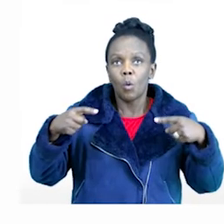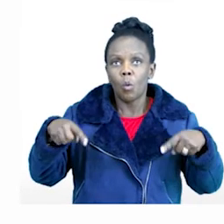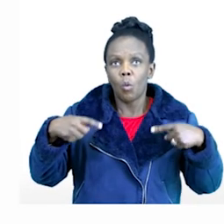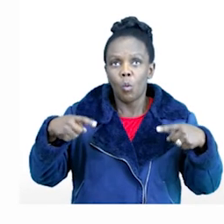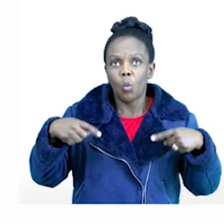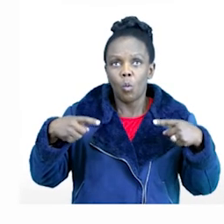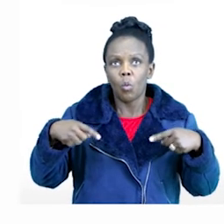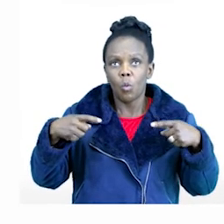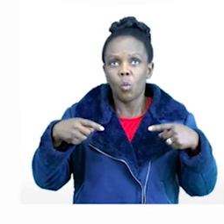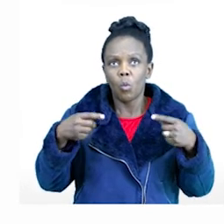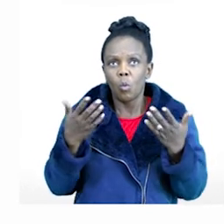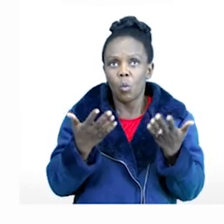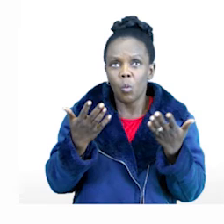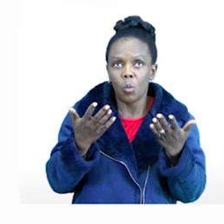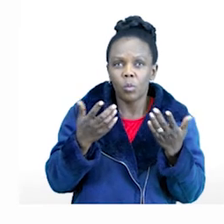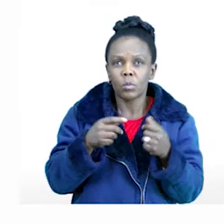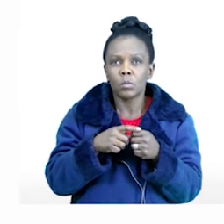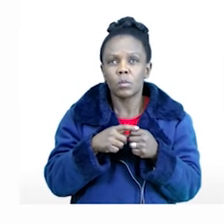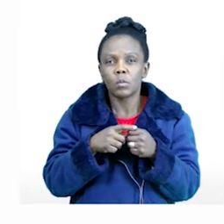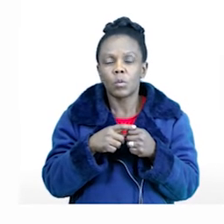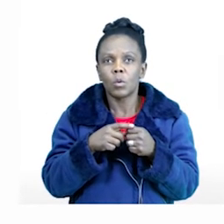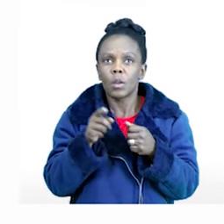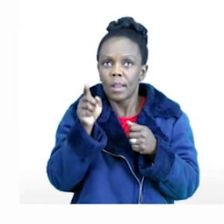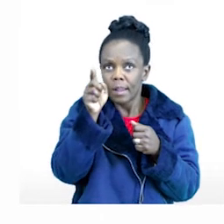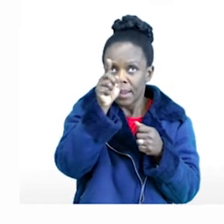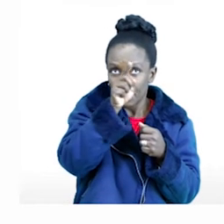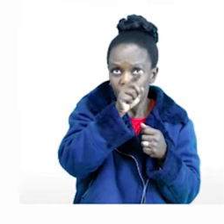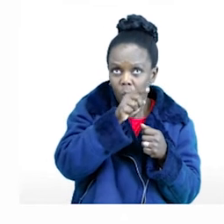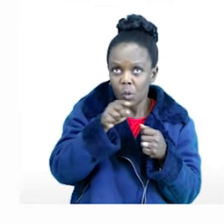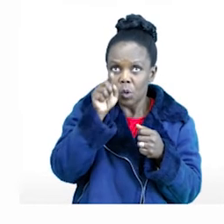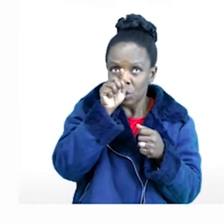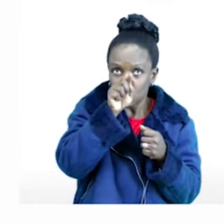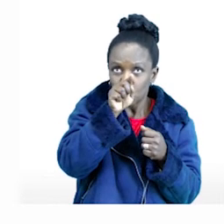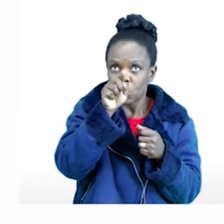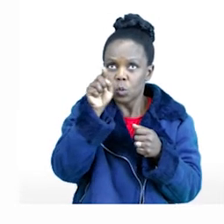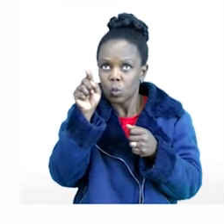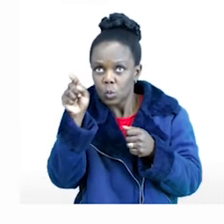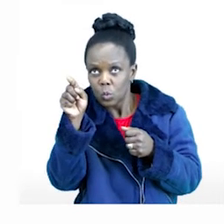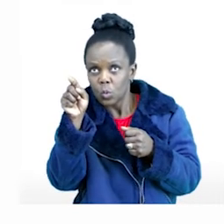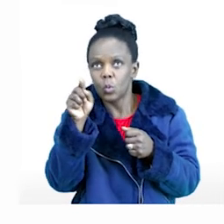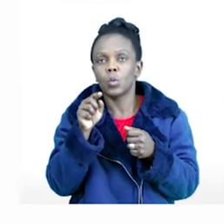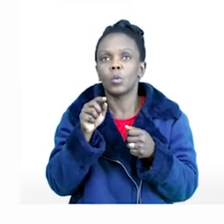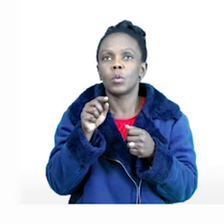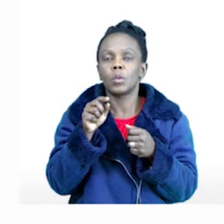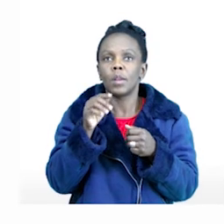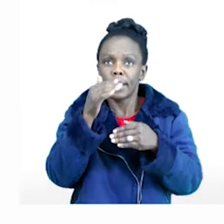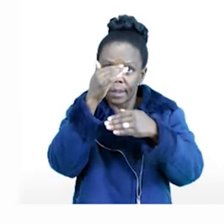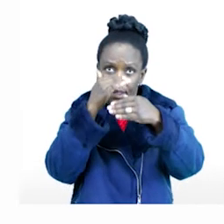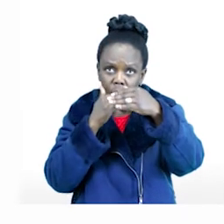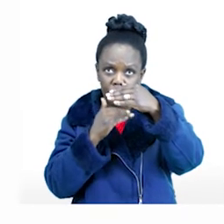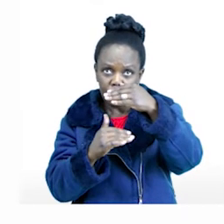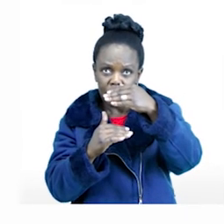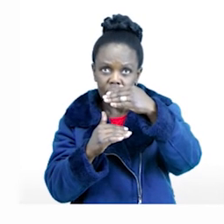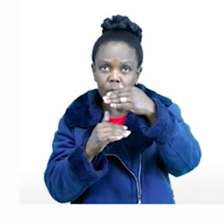are. You can see that there are 2 dust clouds just under the wheel. But if you look at the second picture,